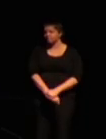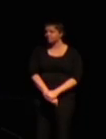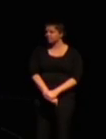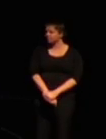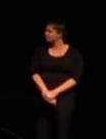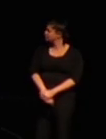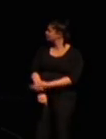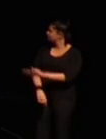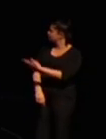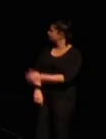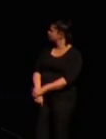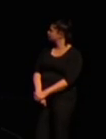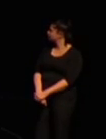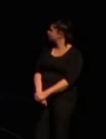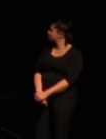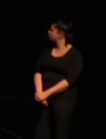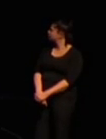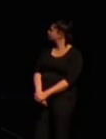Digital Dialogues